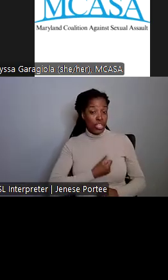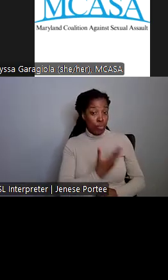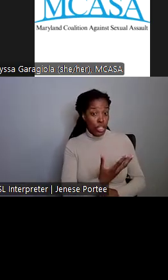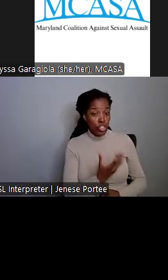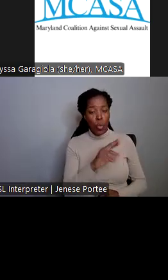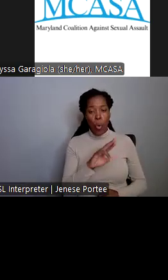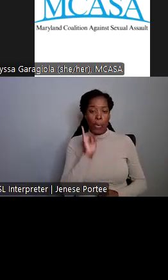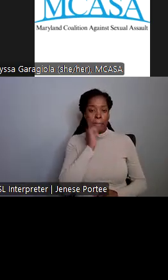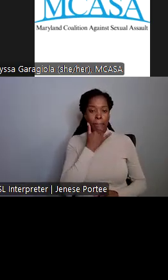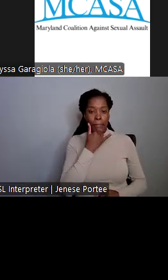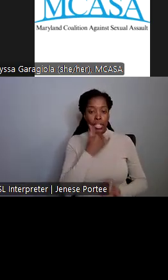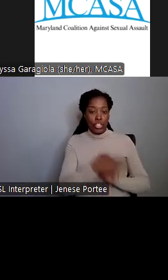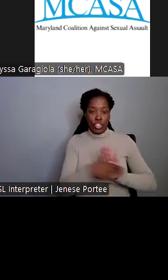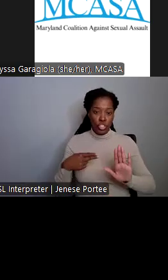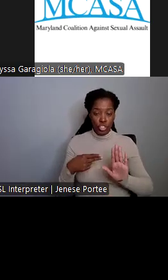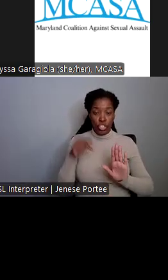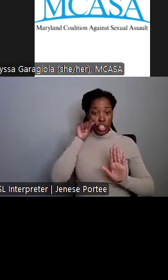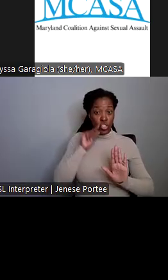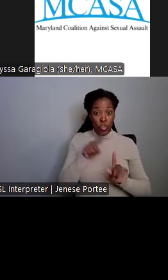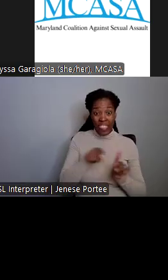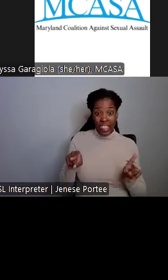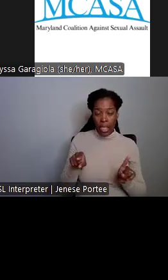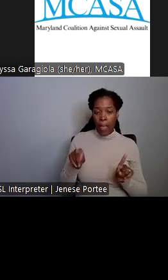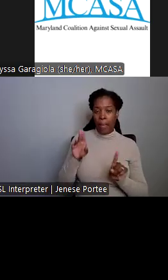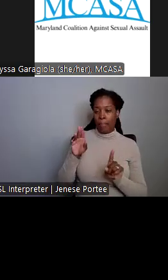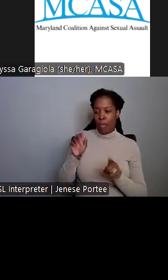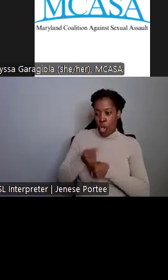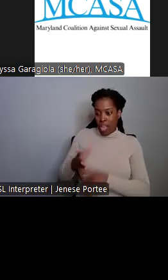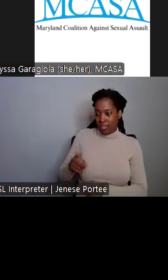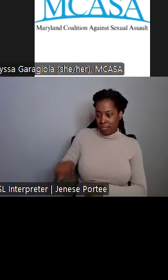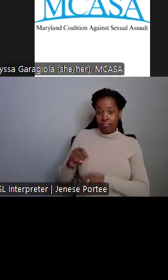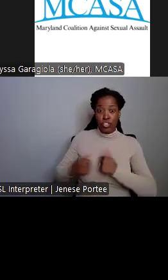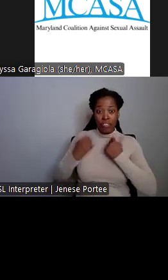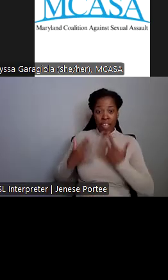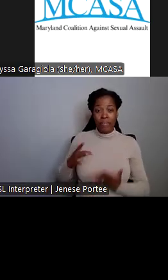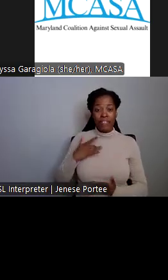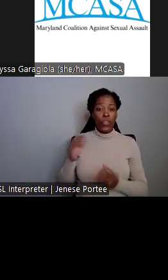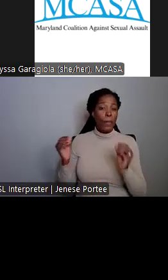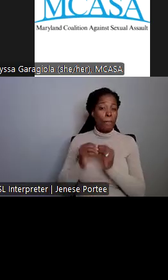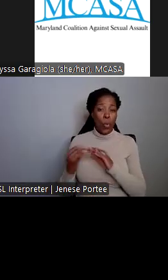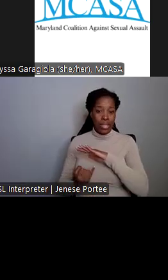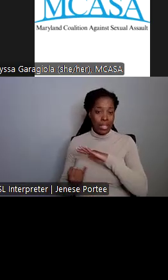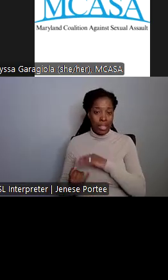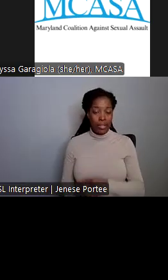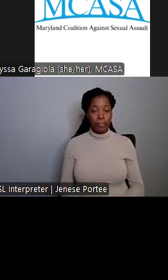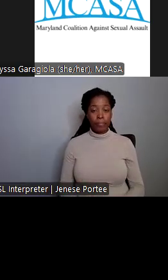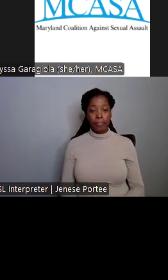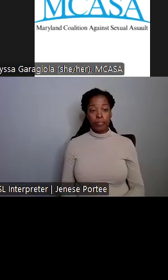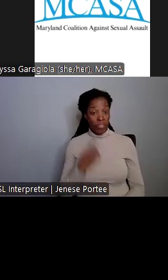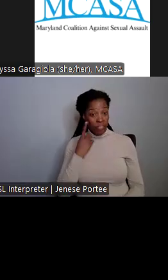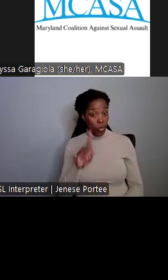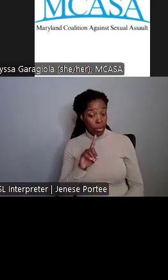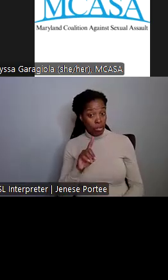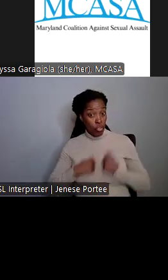them that might further isolate the survivor. For disabled survivors, it could look like